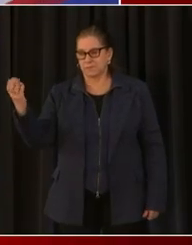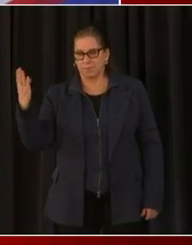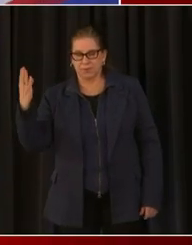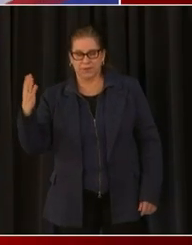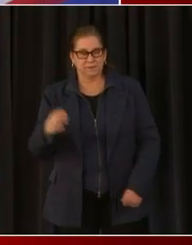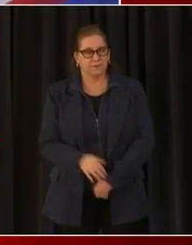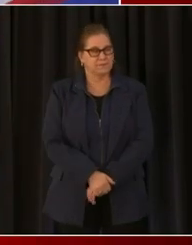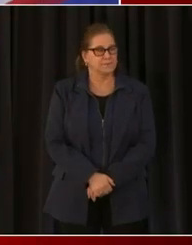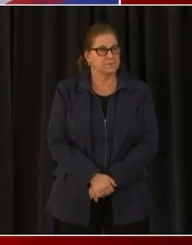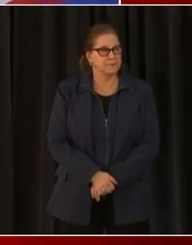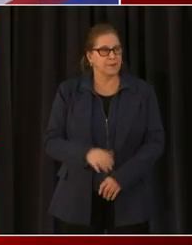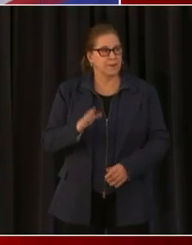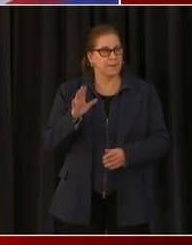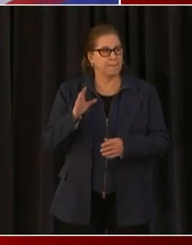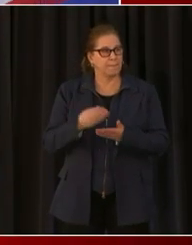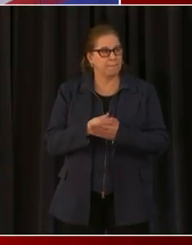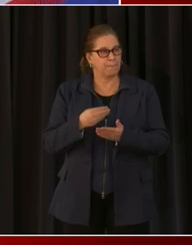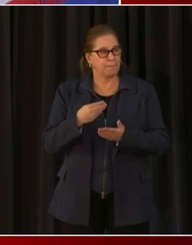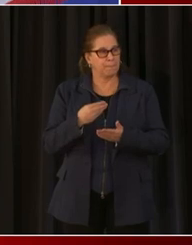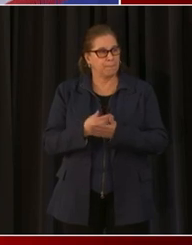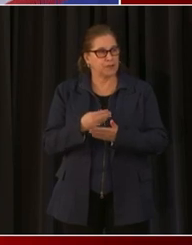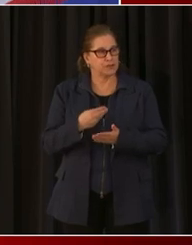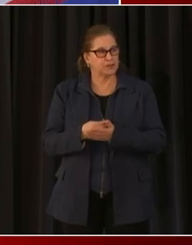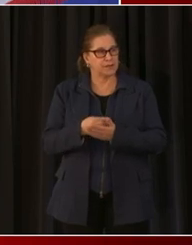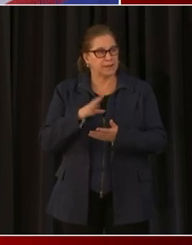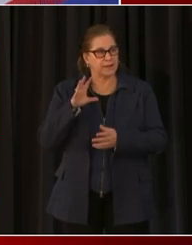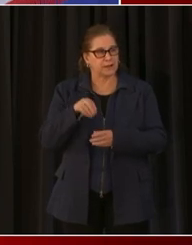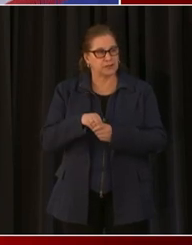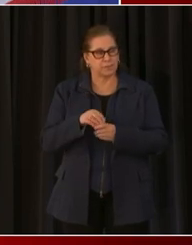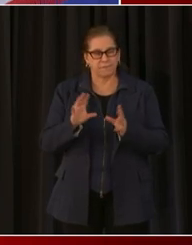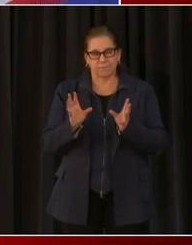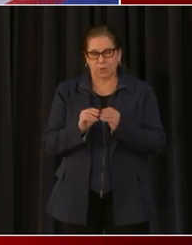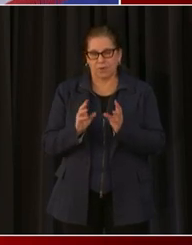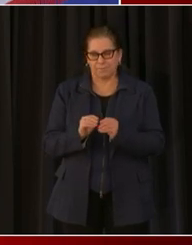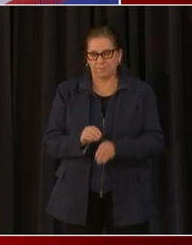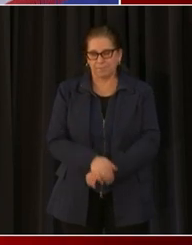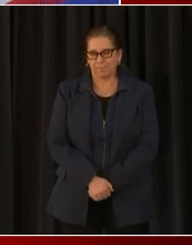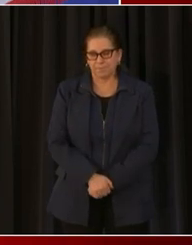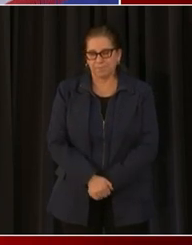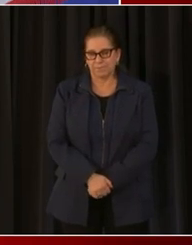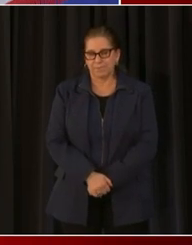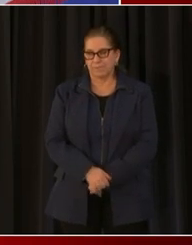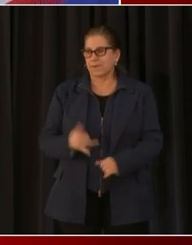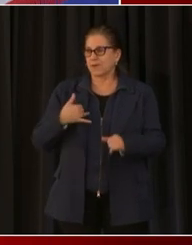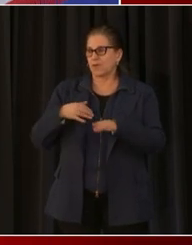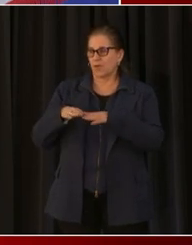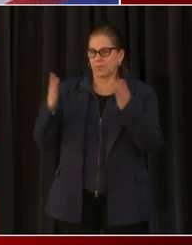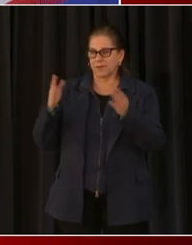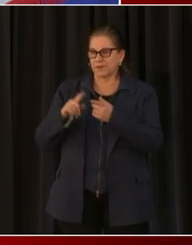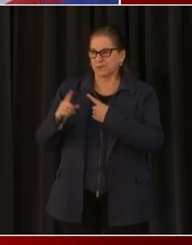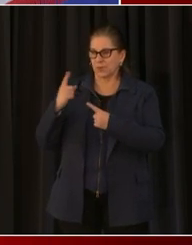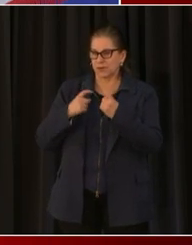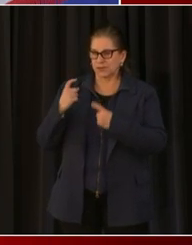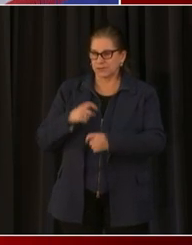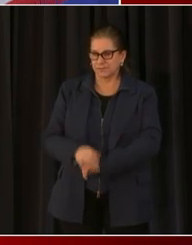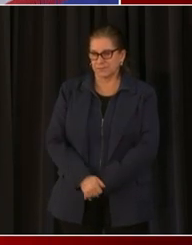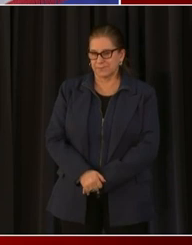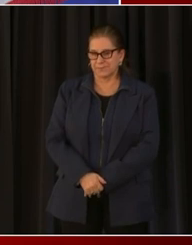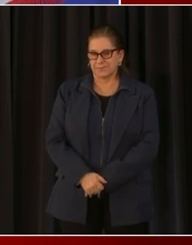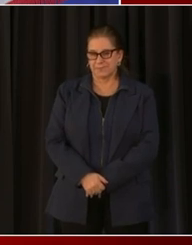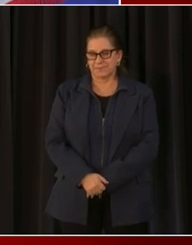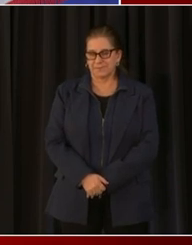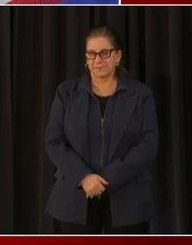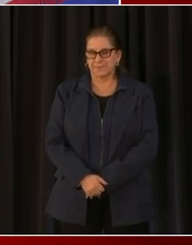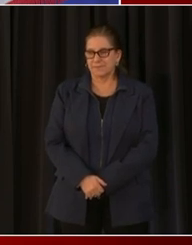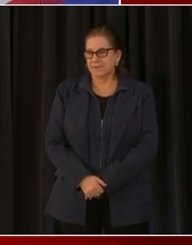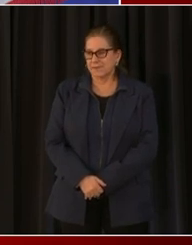you for holding the pressure. When DC opens up eligibility to people with select chronic medical conditions, will